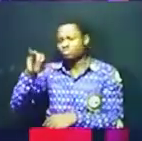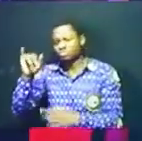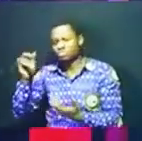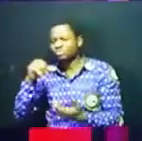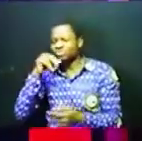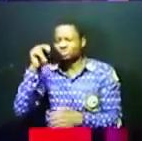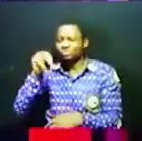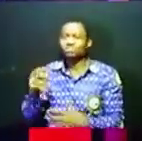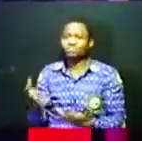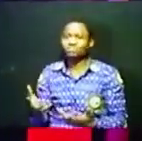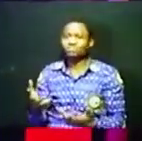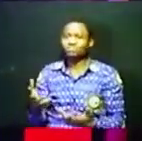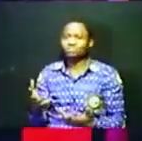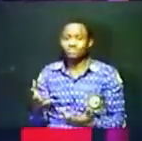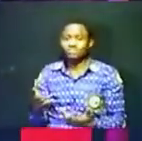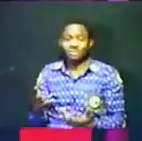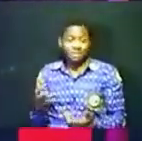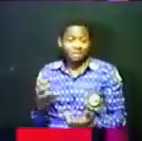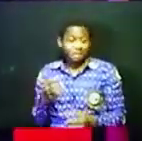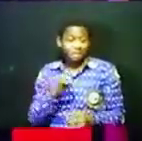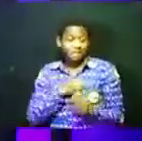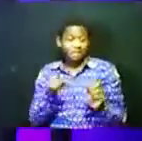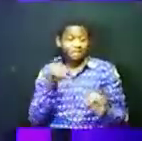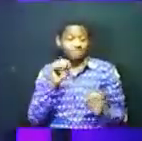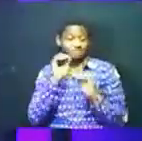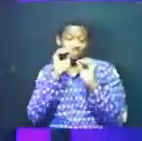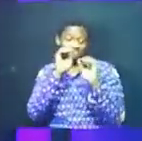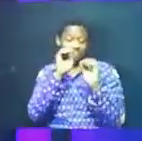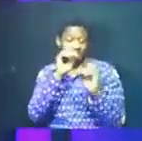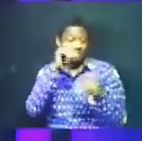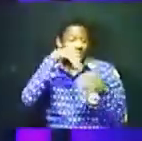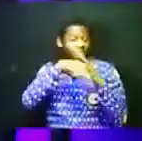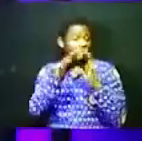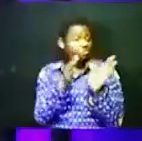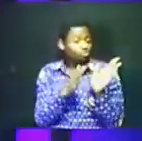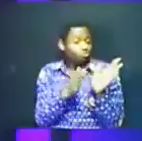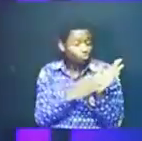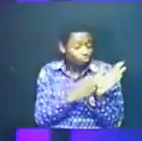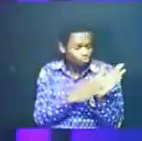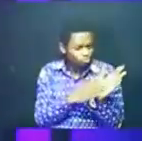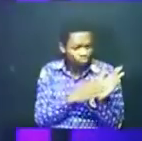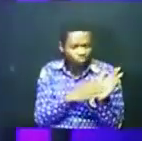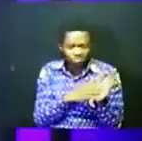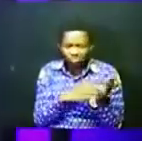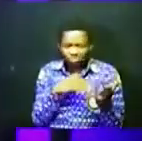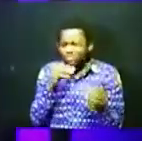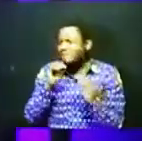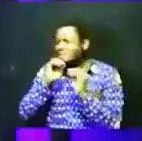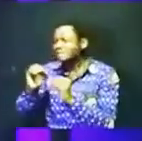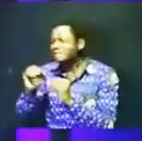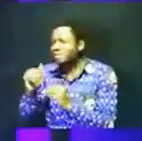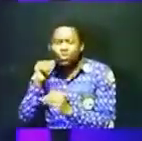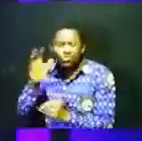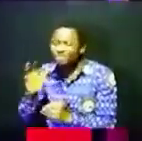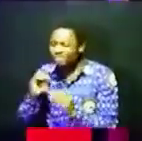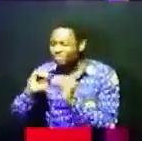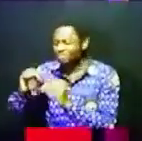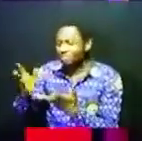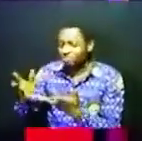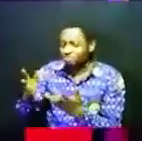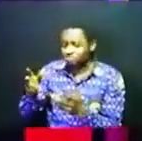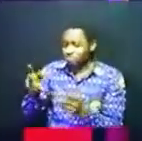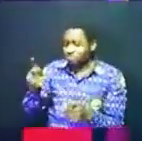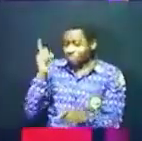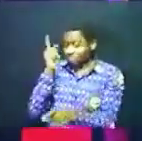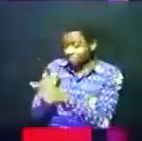unless you are a teacher of that language and you are in school, but don't disturb them with that. Proof by your